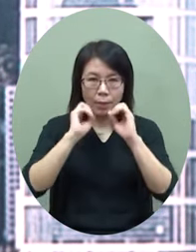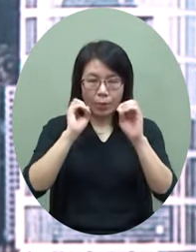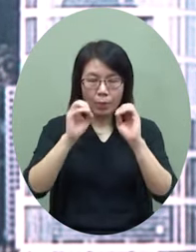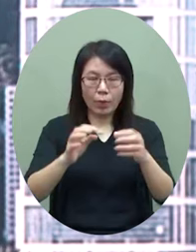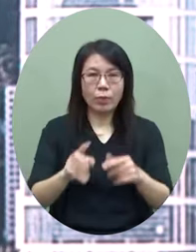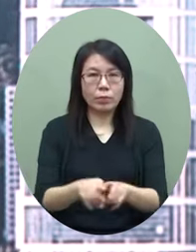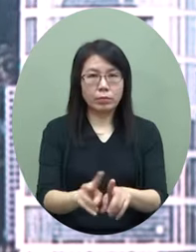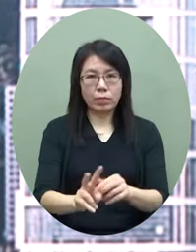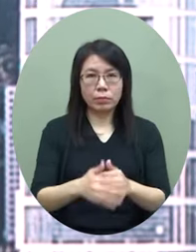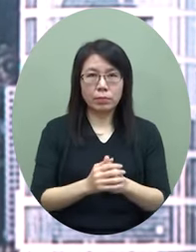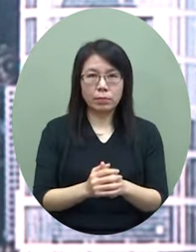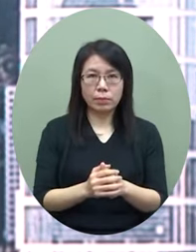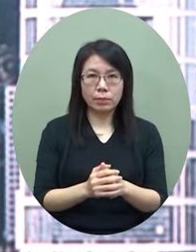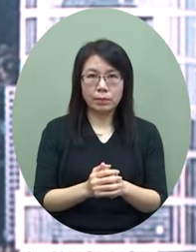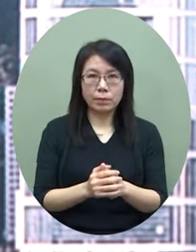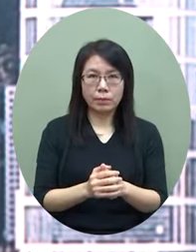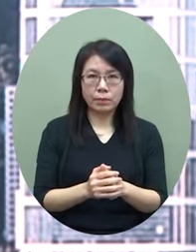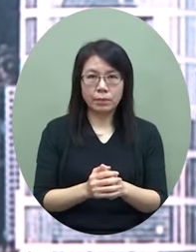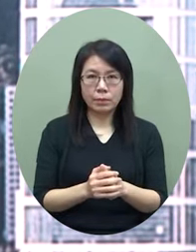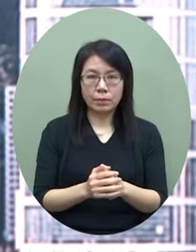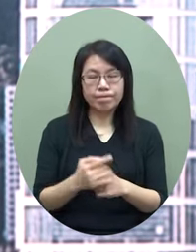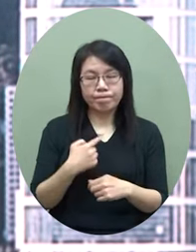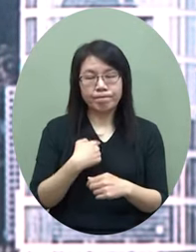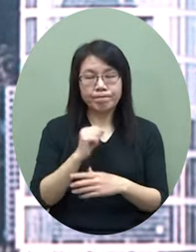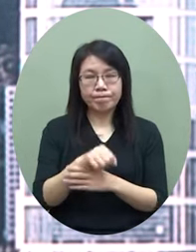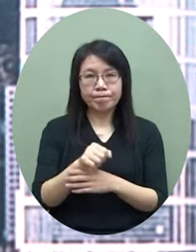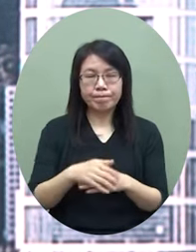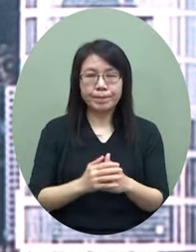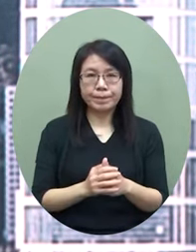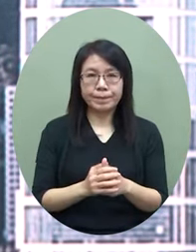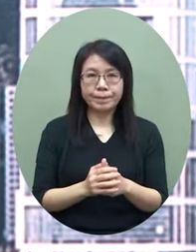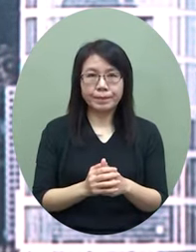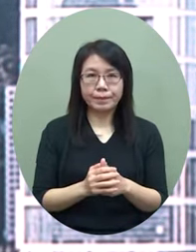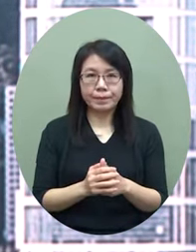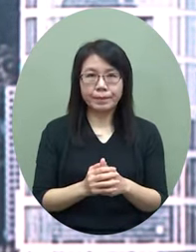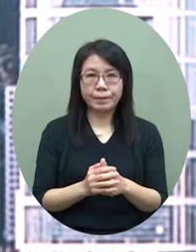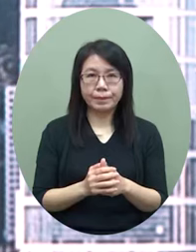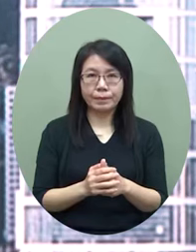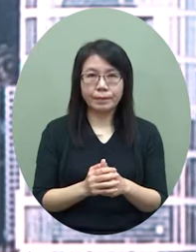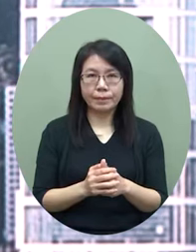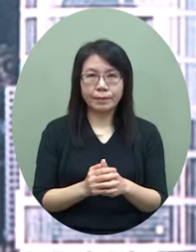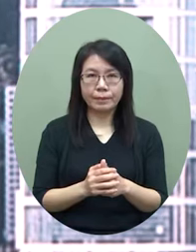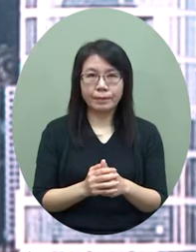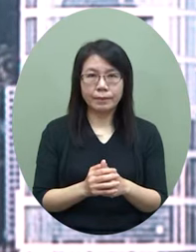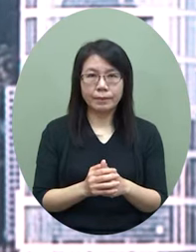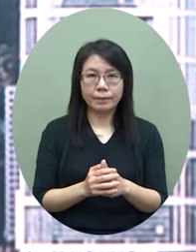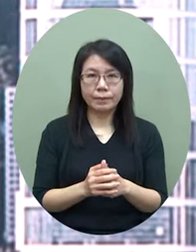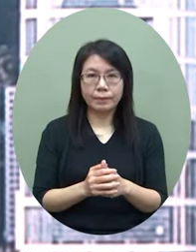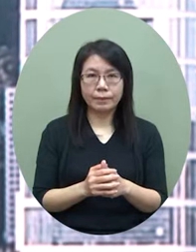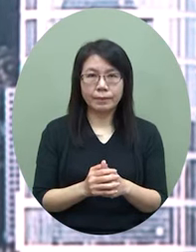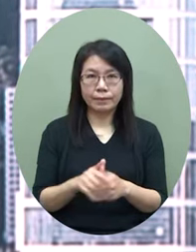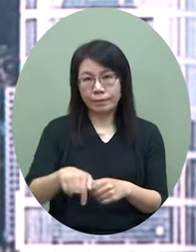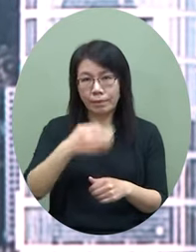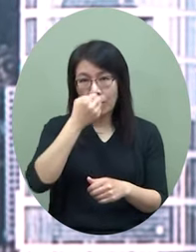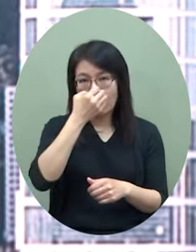operationis under a very inefficient or insufficient framework